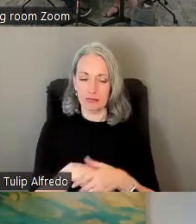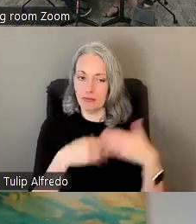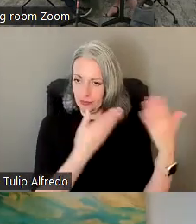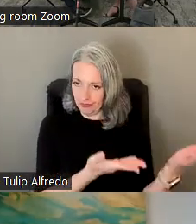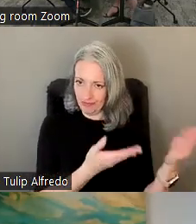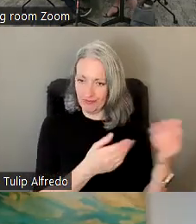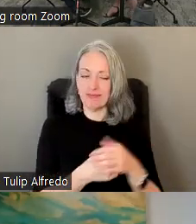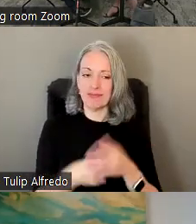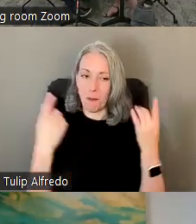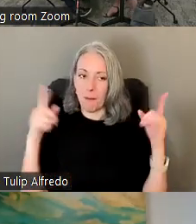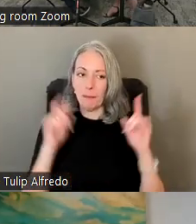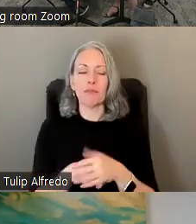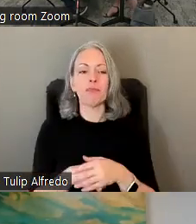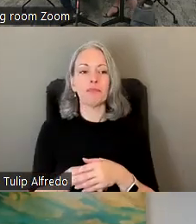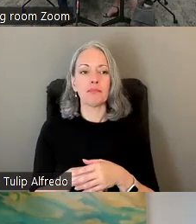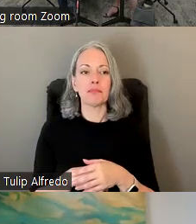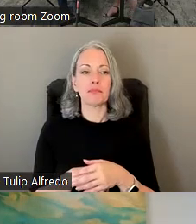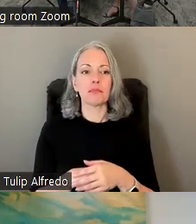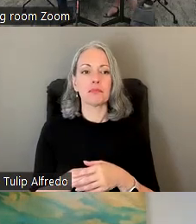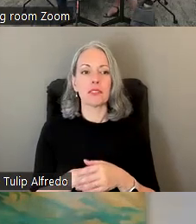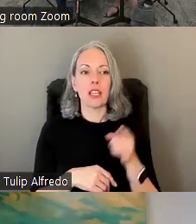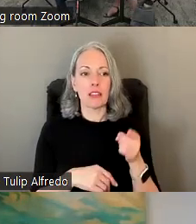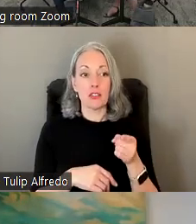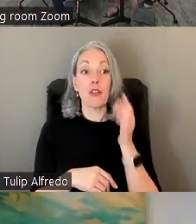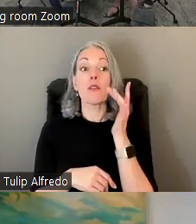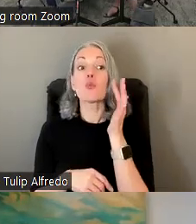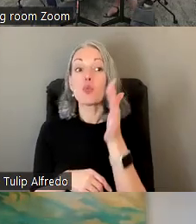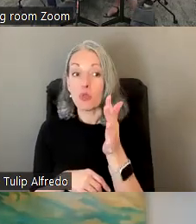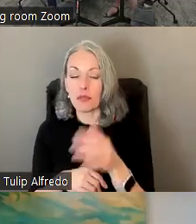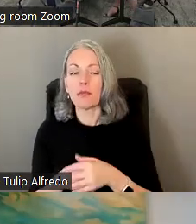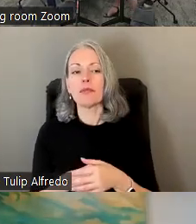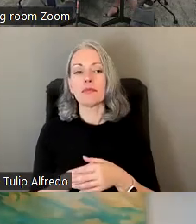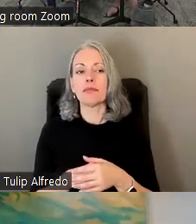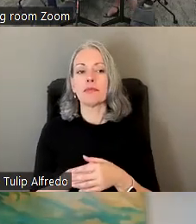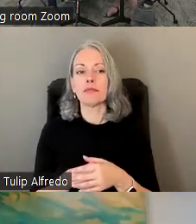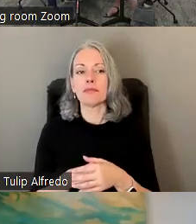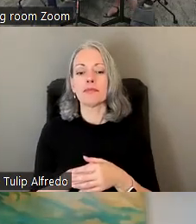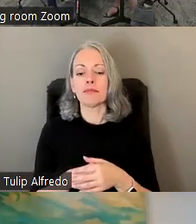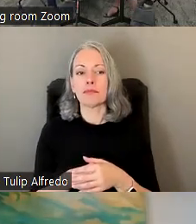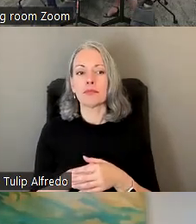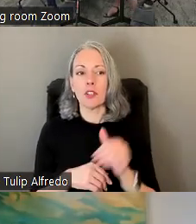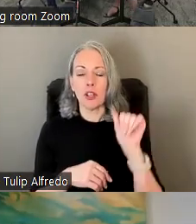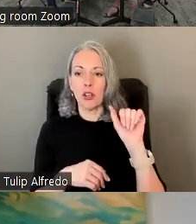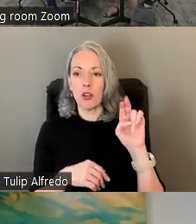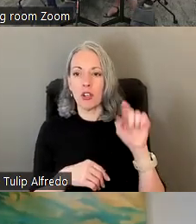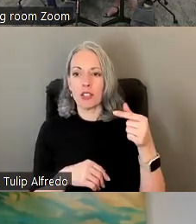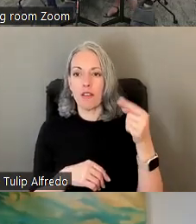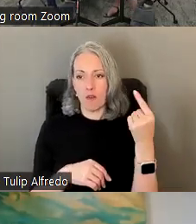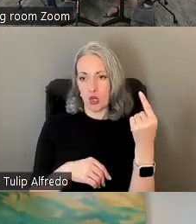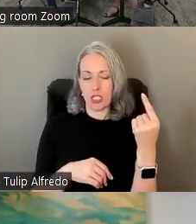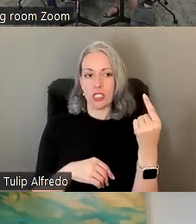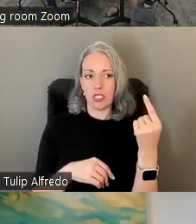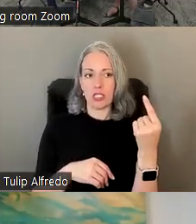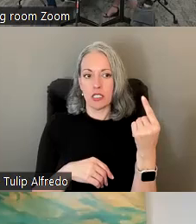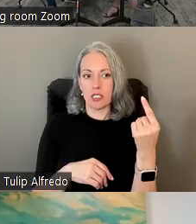There we go. Okay, so these are our upcoming dates, August 1st, and then as we